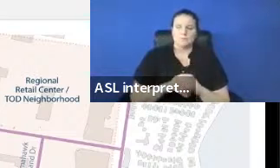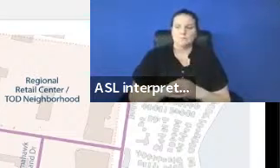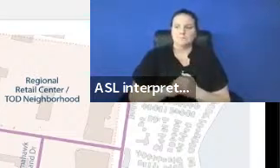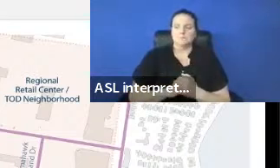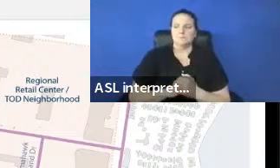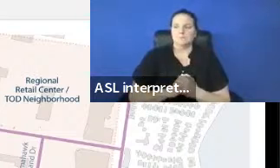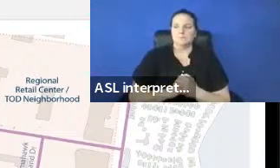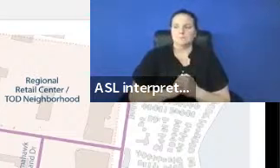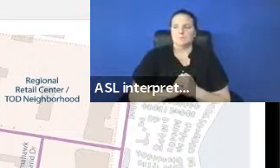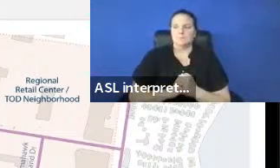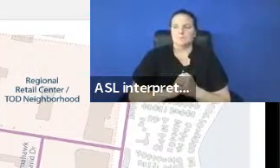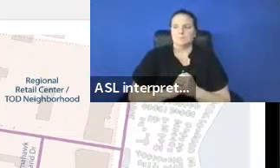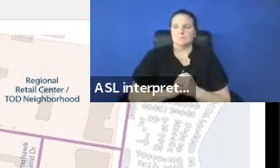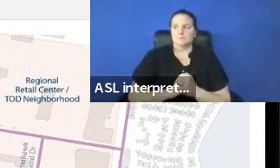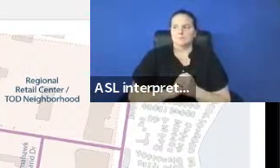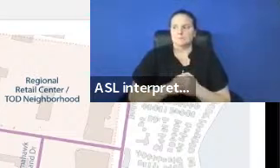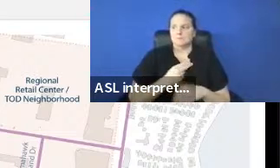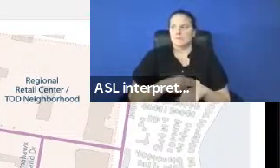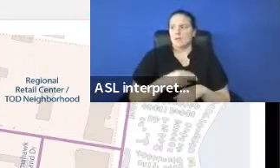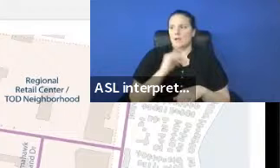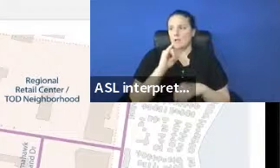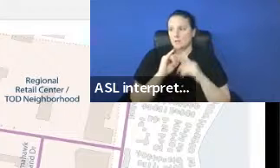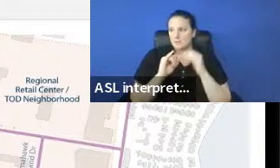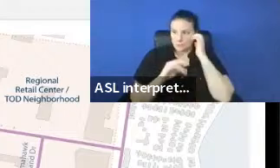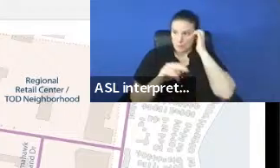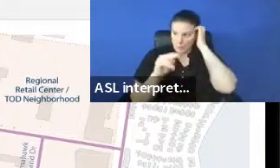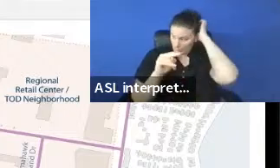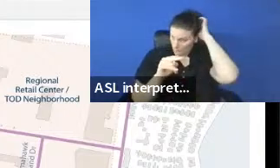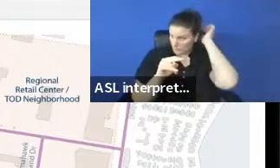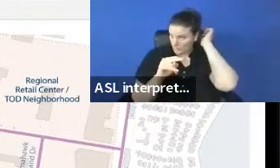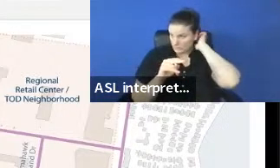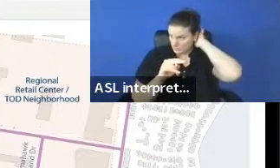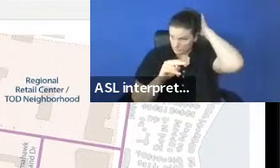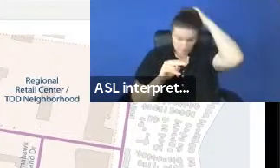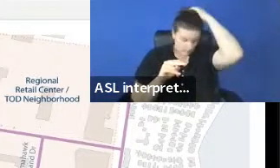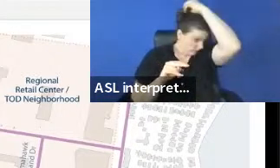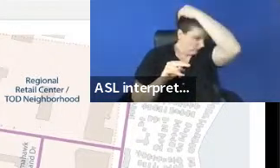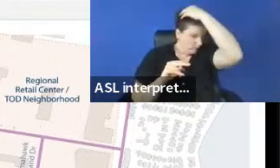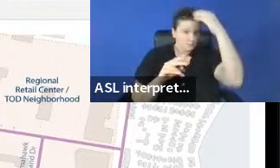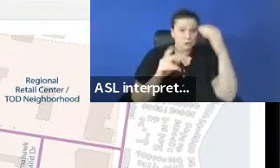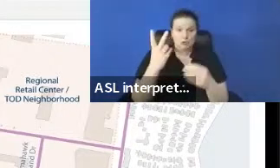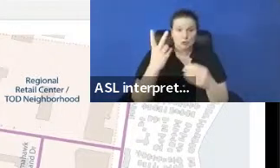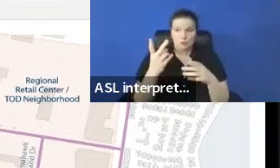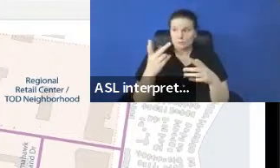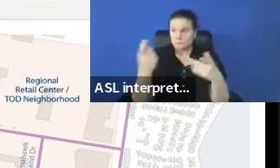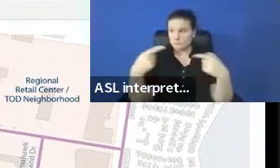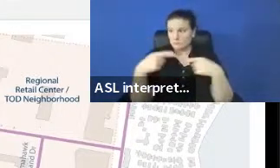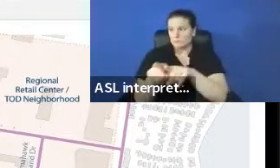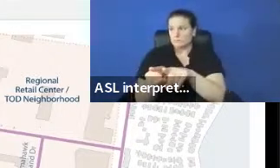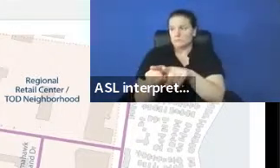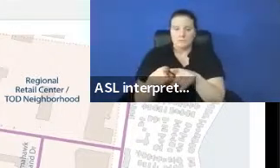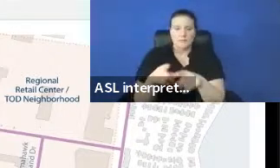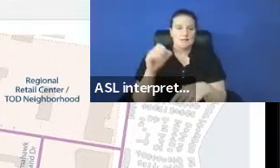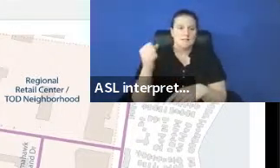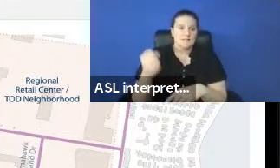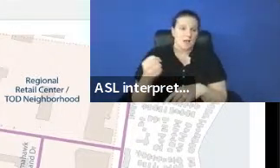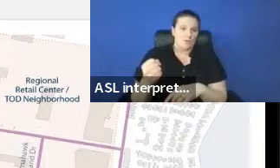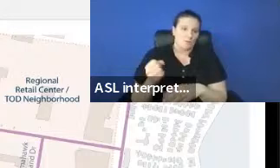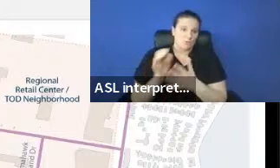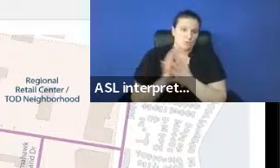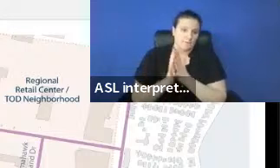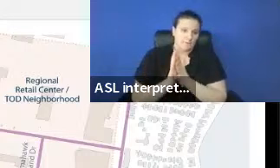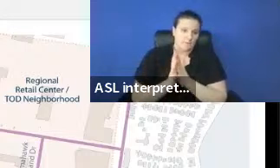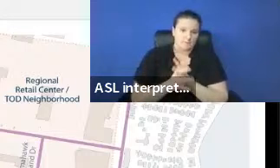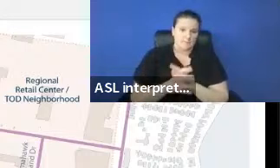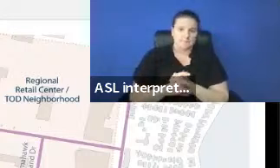Hayden Island, there are two intersections. So southbound traffic, and